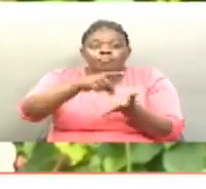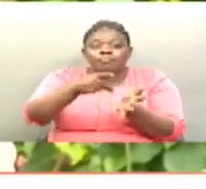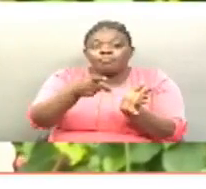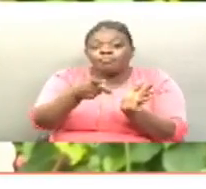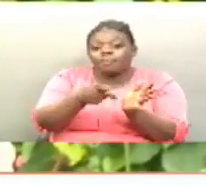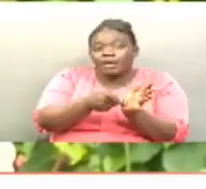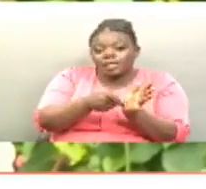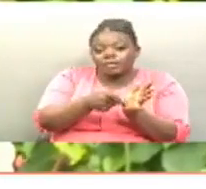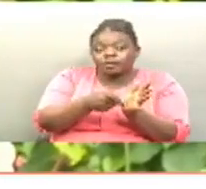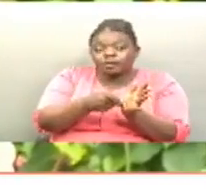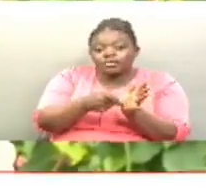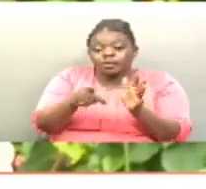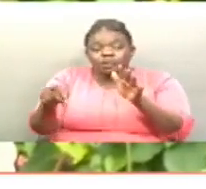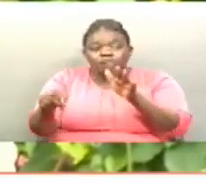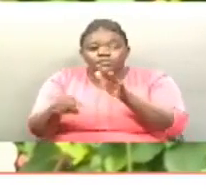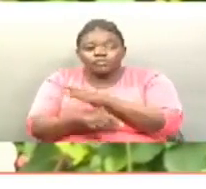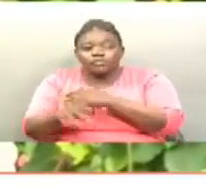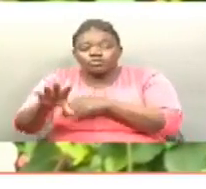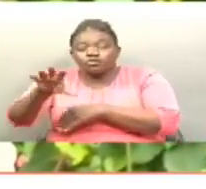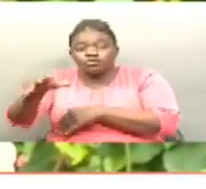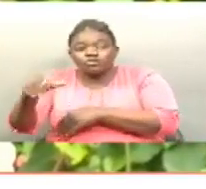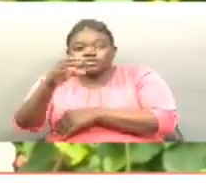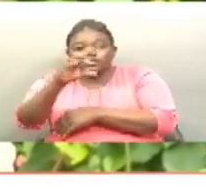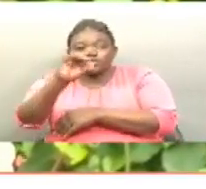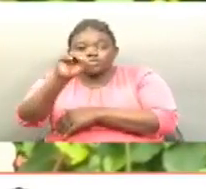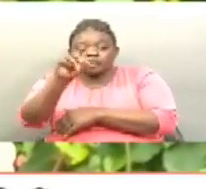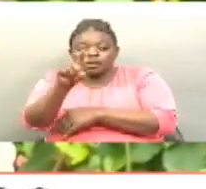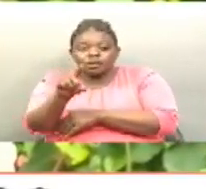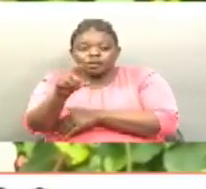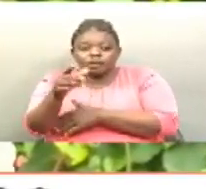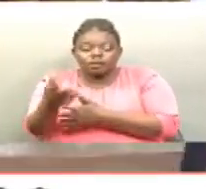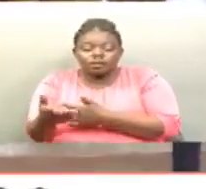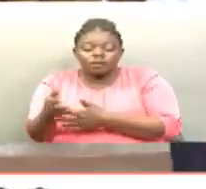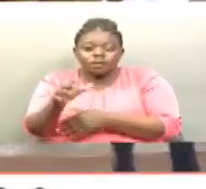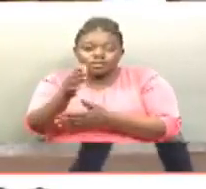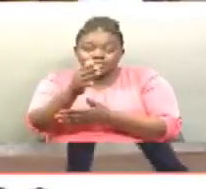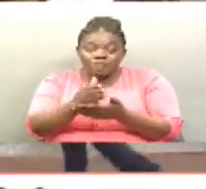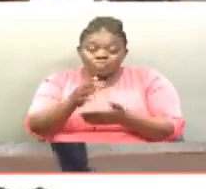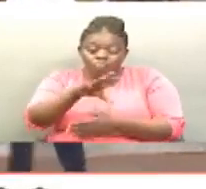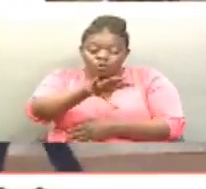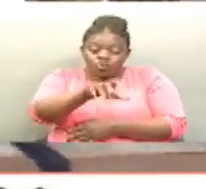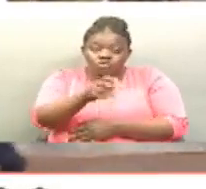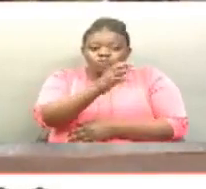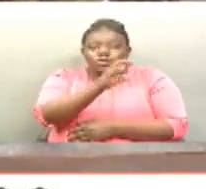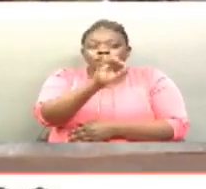deputy regional CIDs, some regional CIDs.